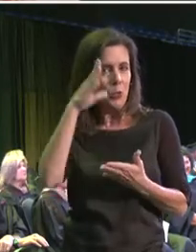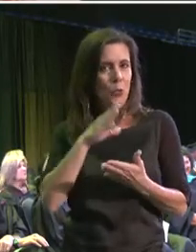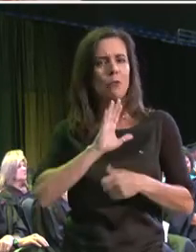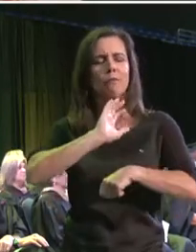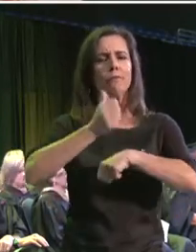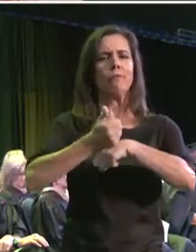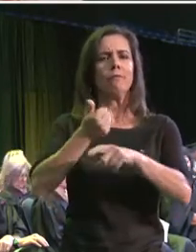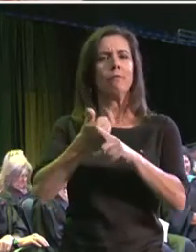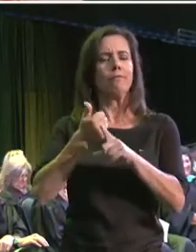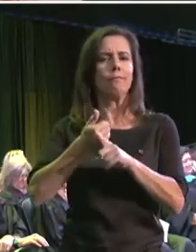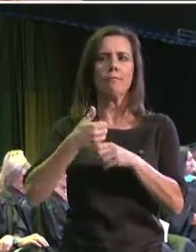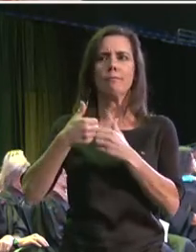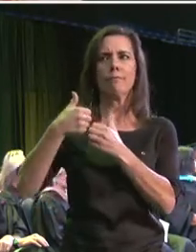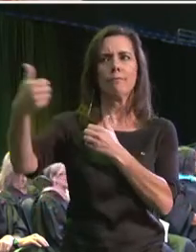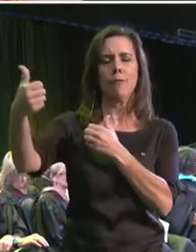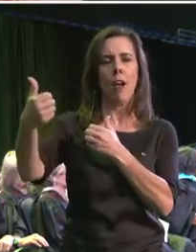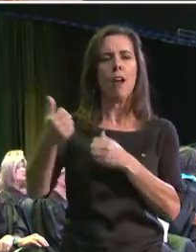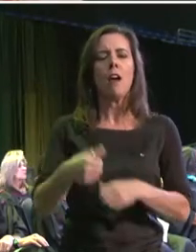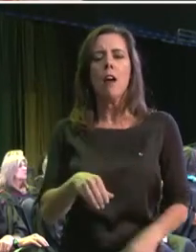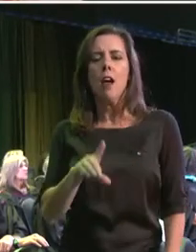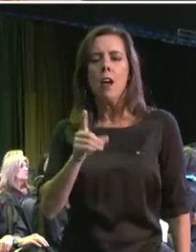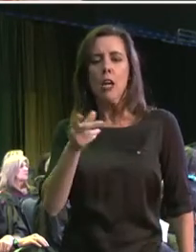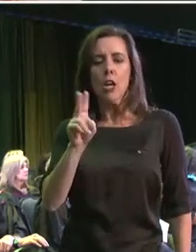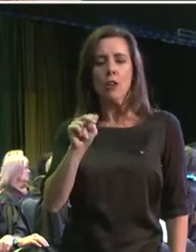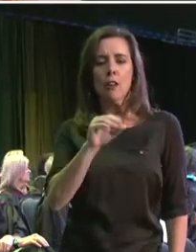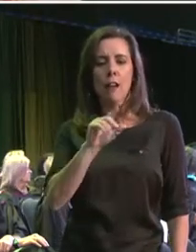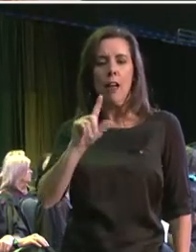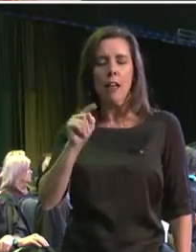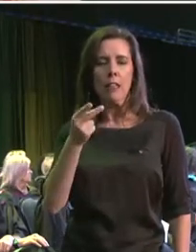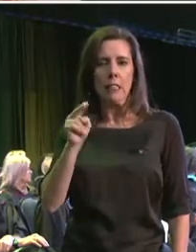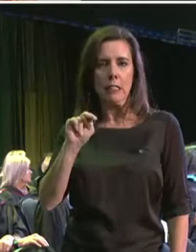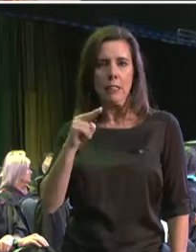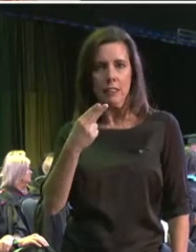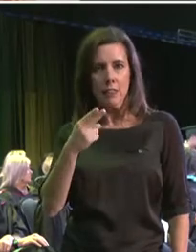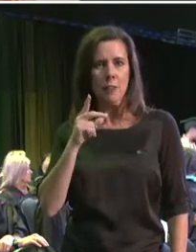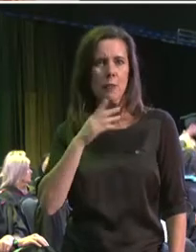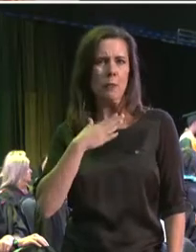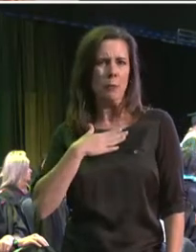set themselves apart. Doan and Tin, will you join me at the podium?